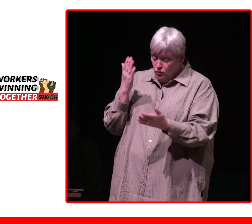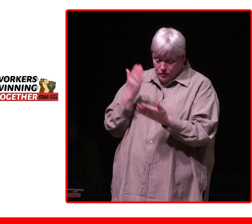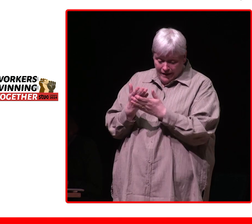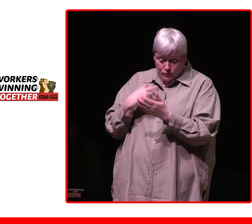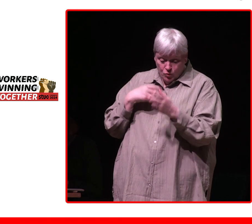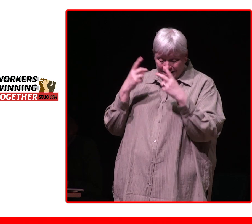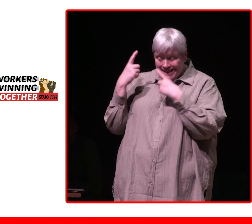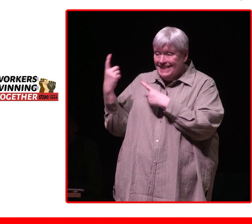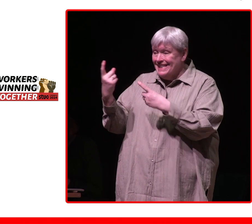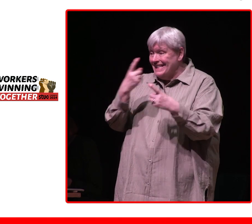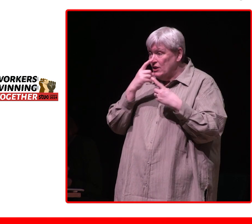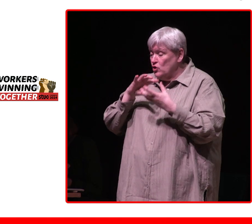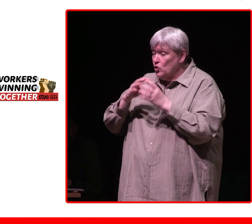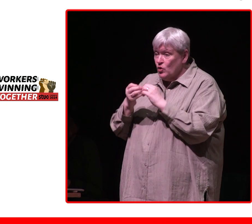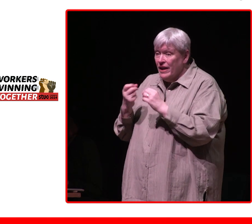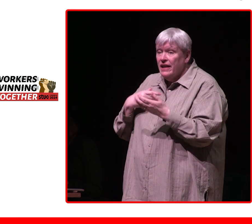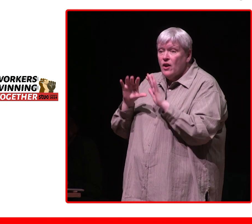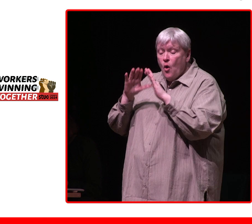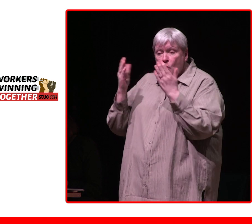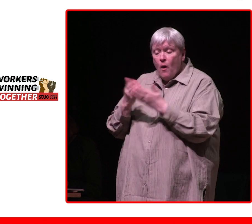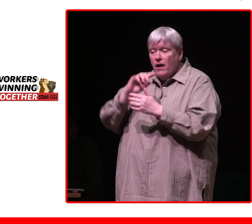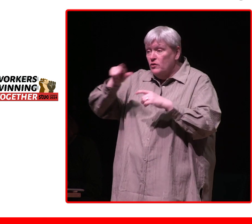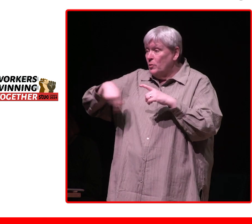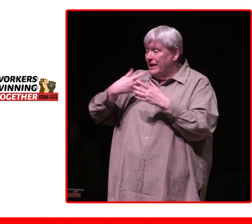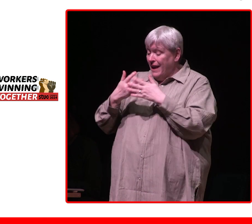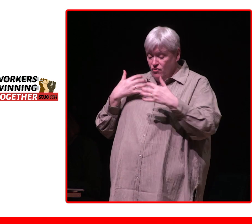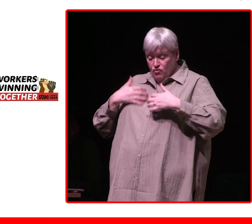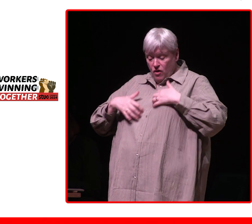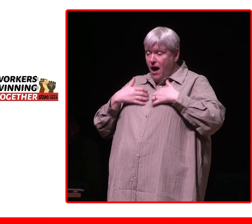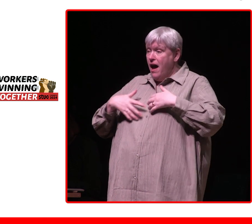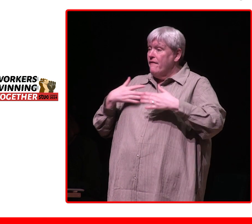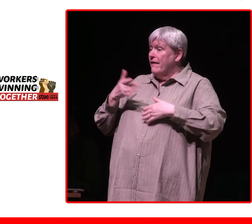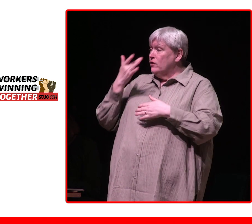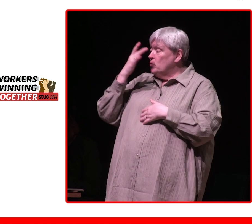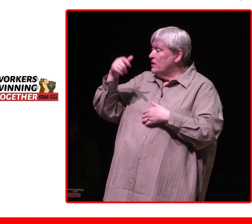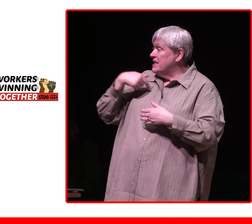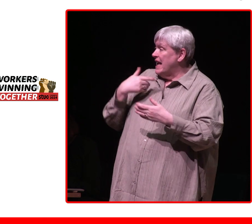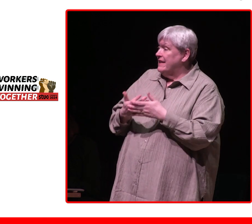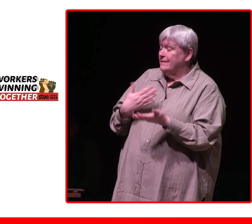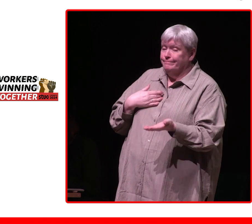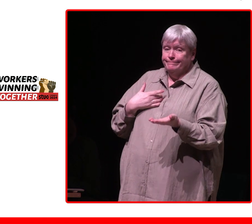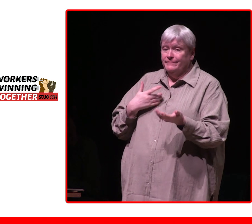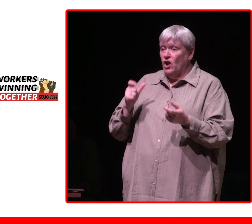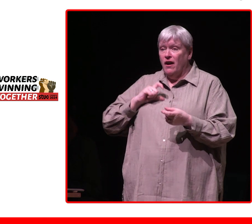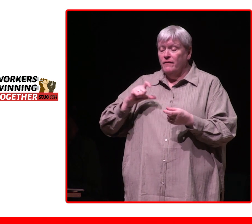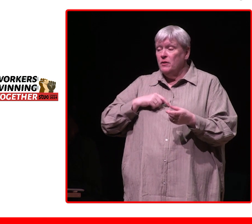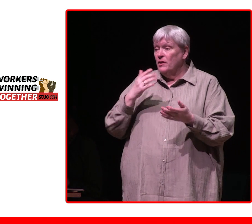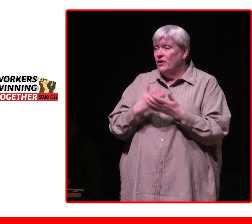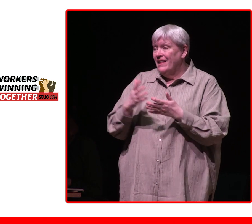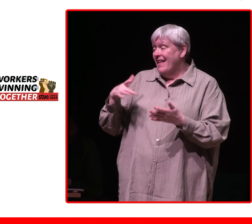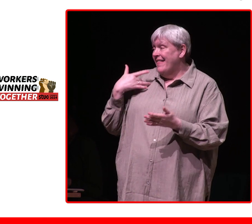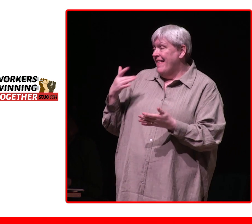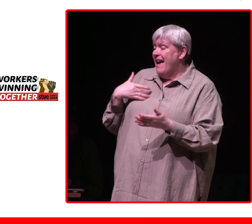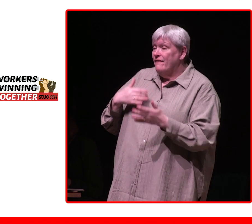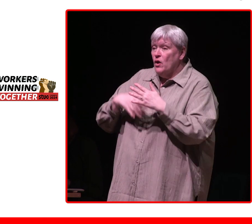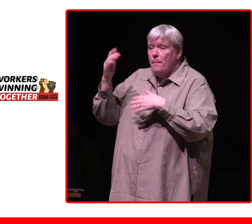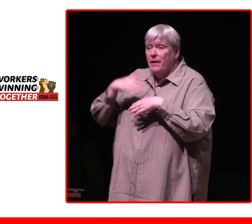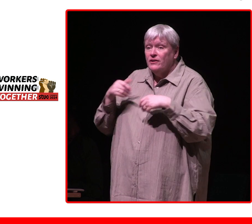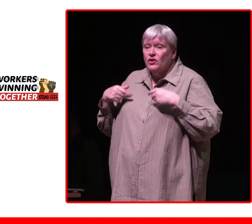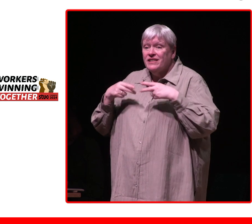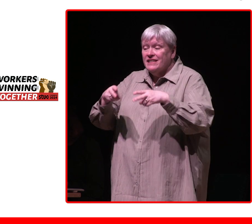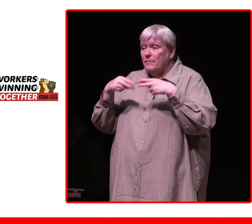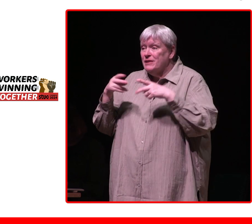a world where we're all free to thrive, then we must contend with the uncomfortable reality that our lives are built on systemic forms